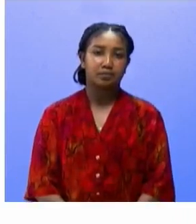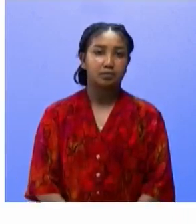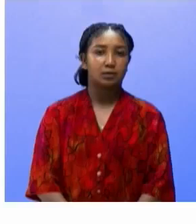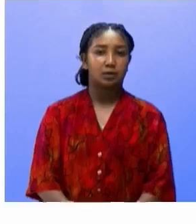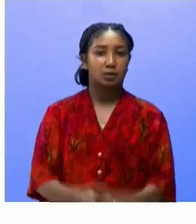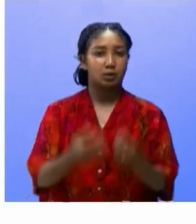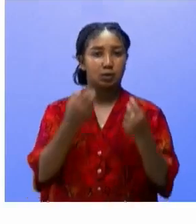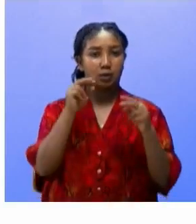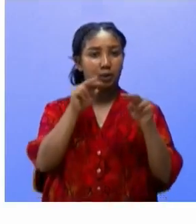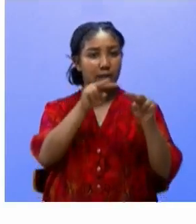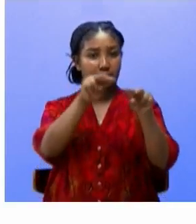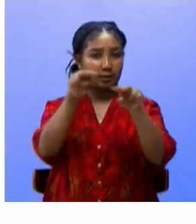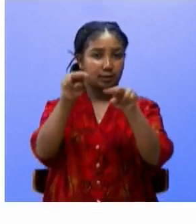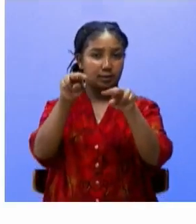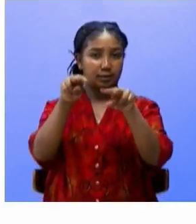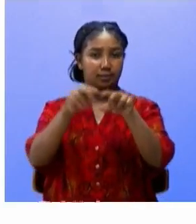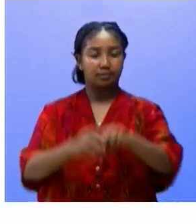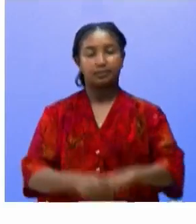looking